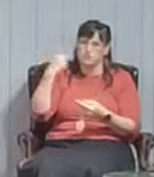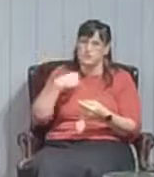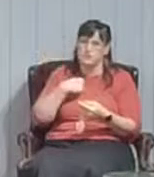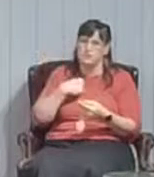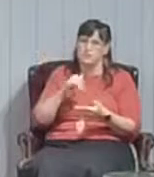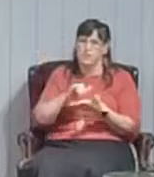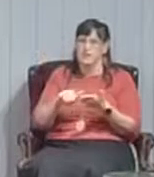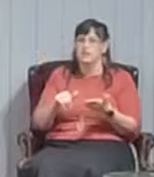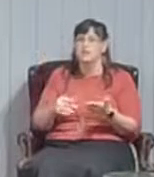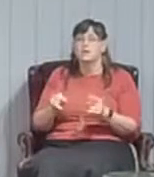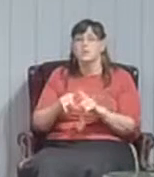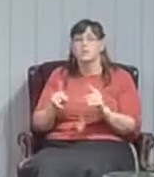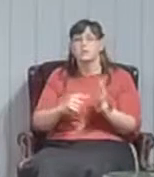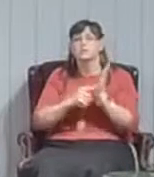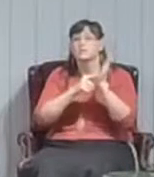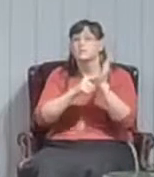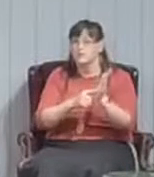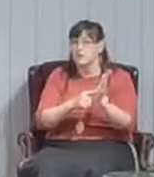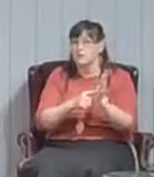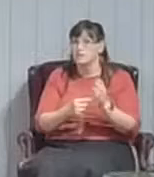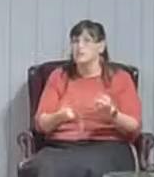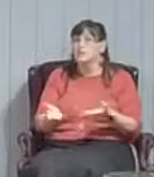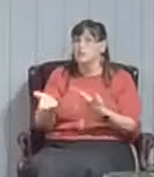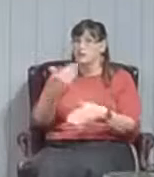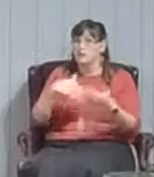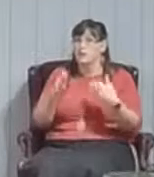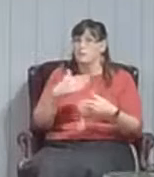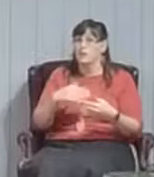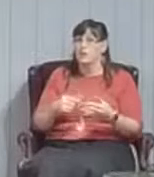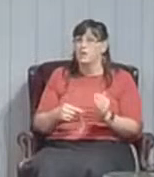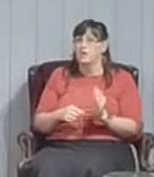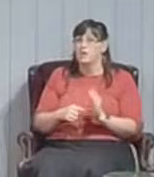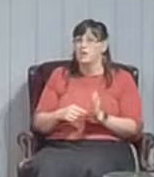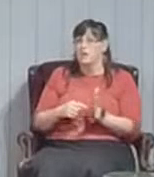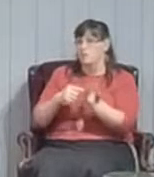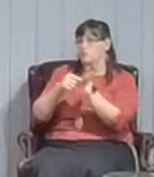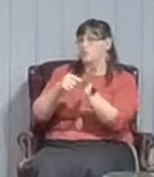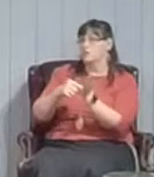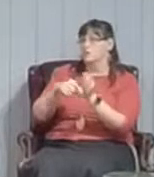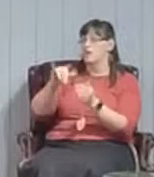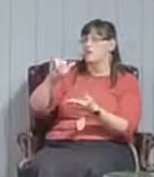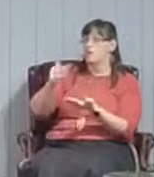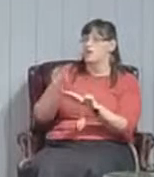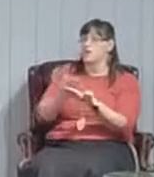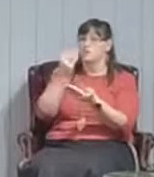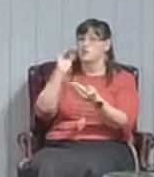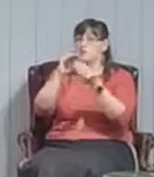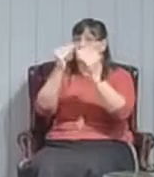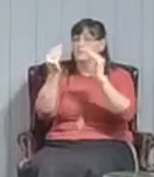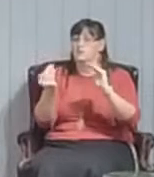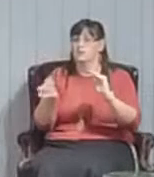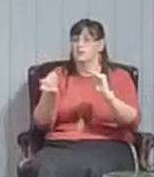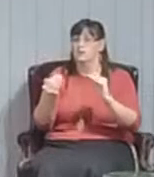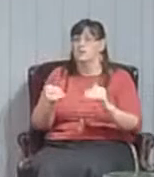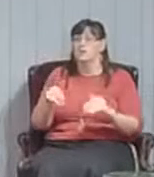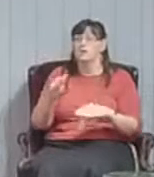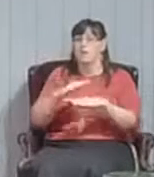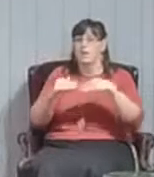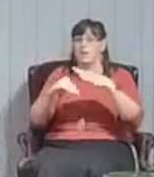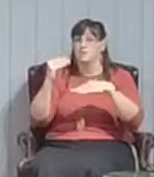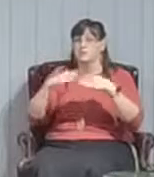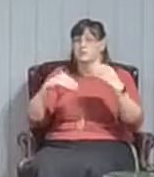by and pointed out the new, shiny new Southern Baptist building that they had built for their church planter in